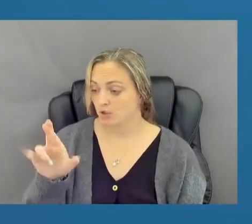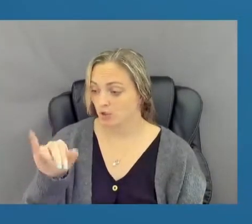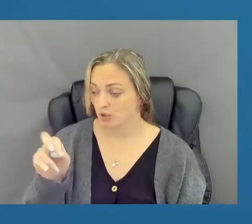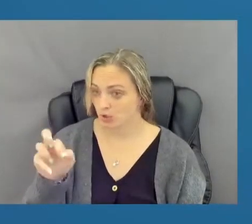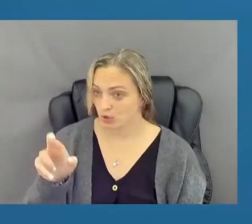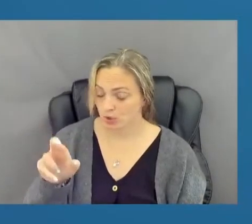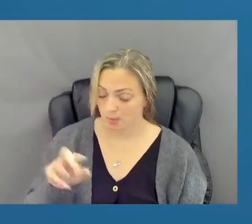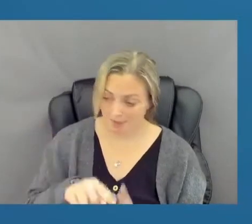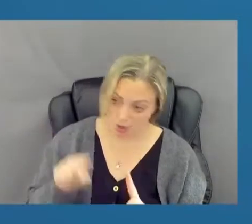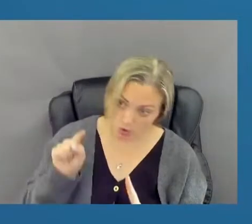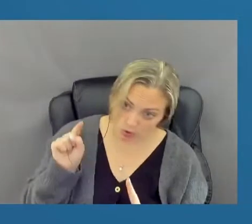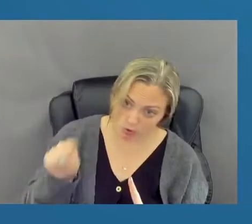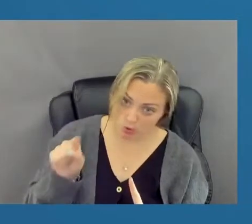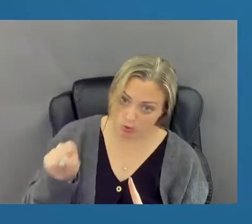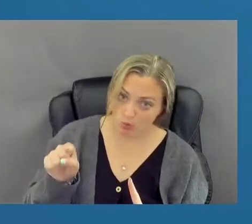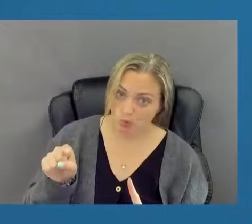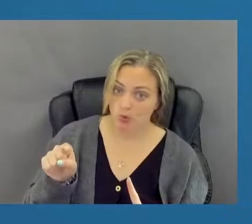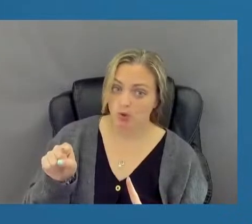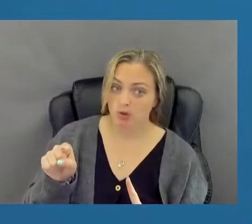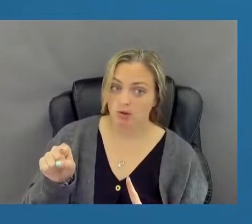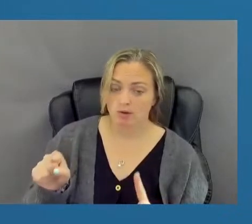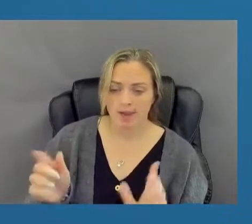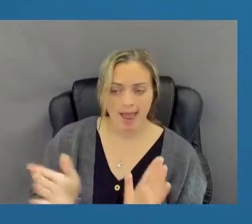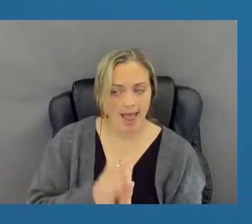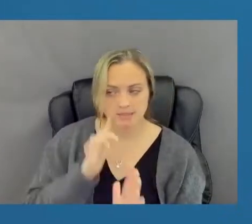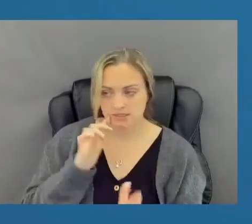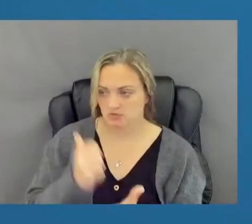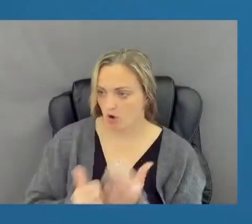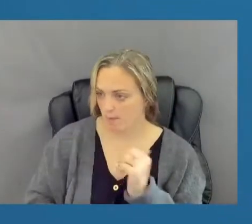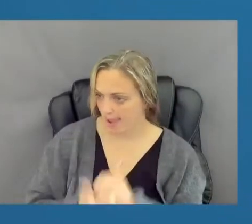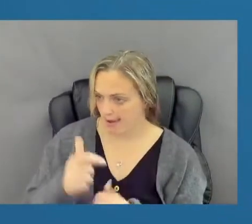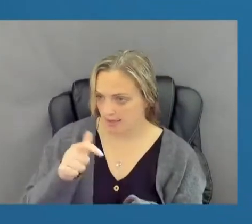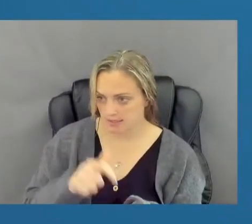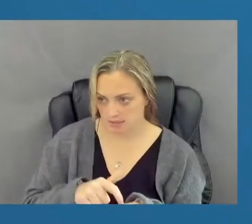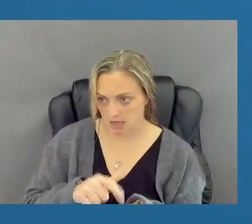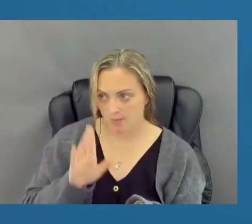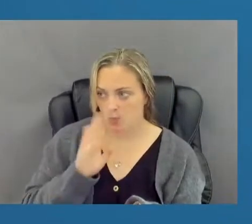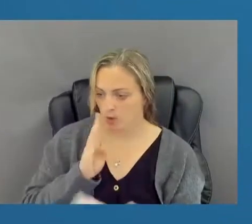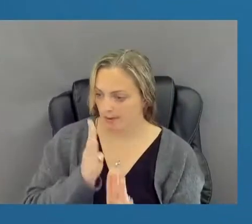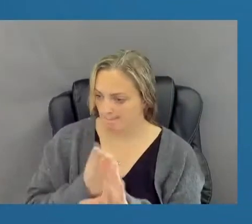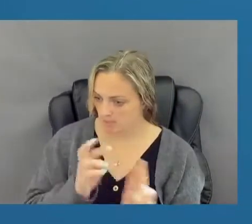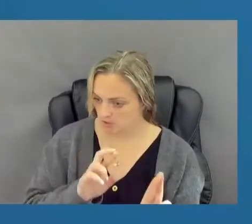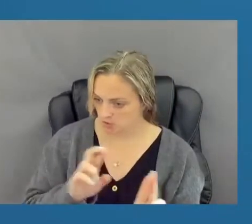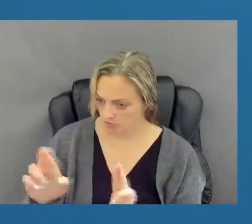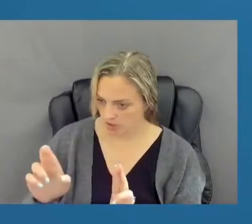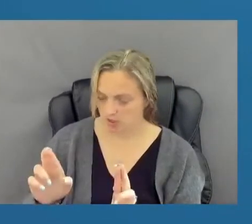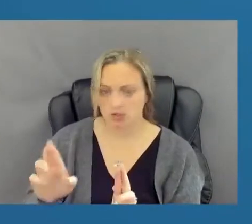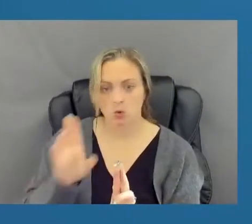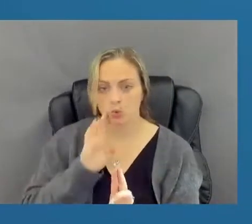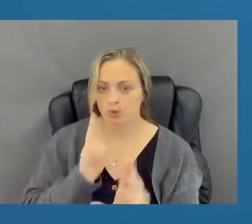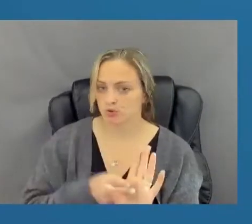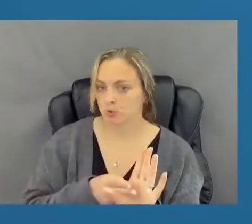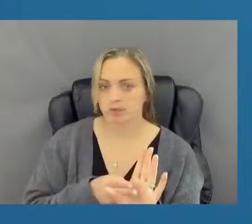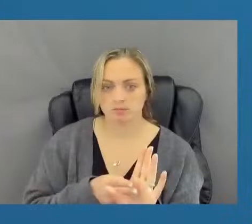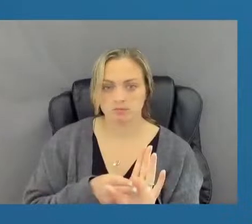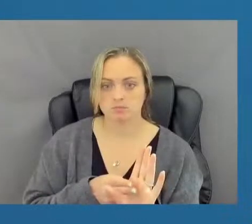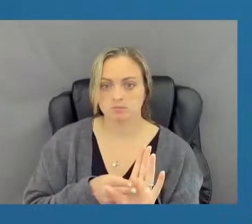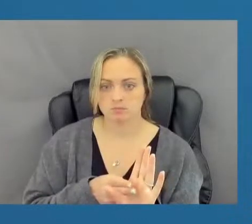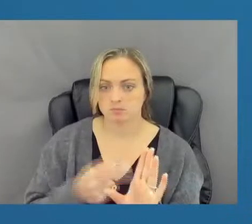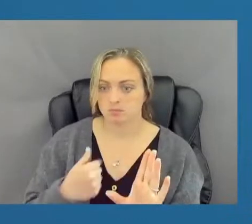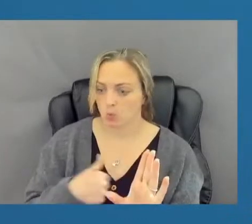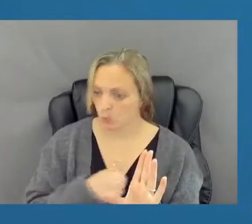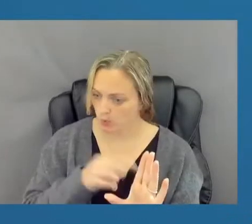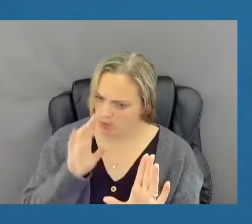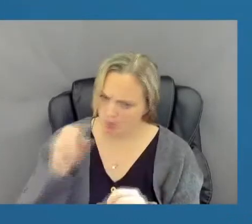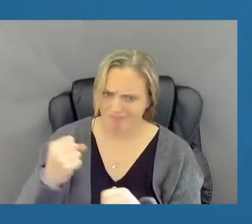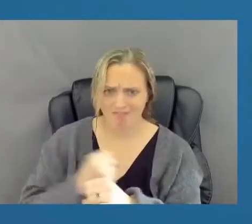You can call on us anytime. We'll get the buses ready, and we will join you. We will